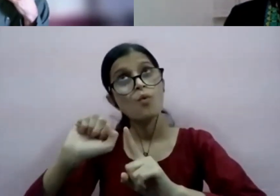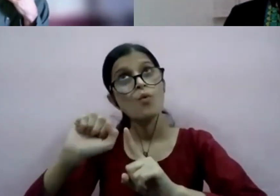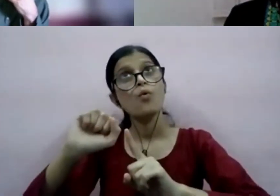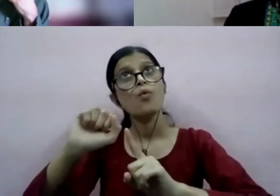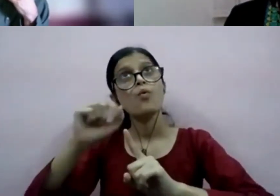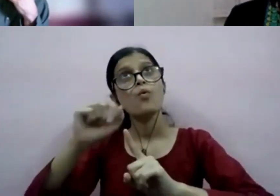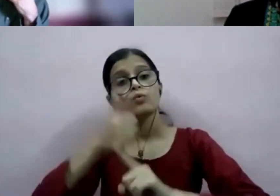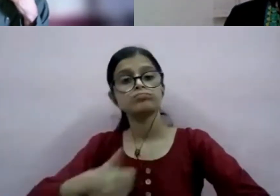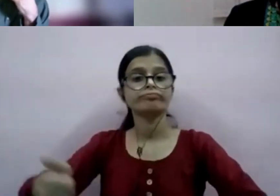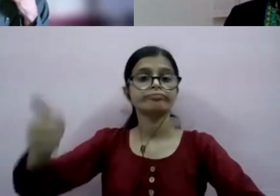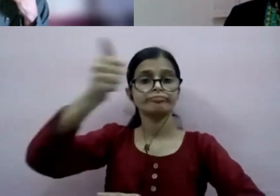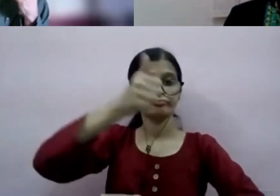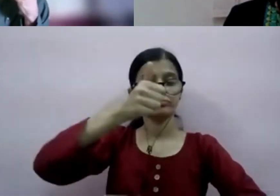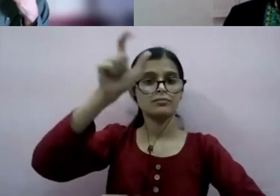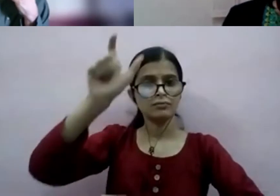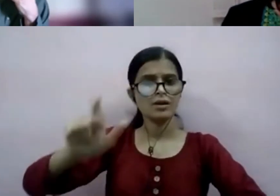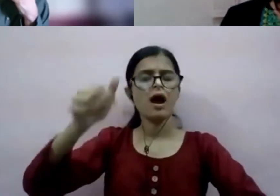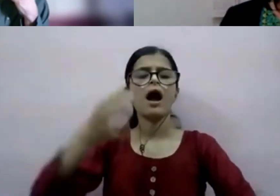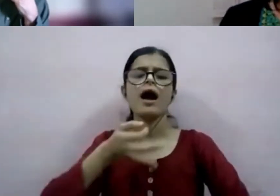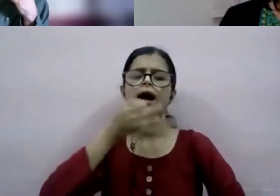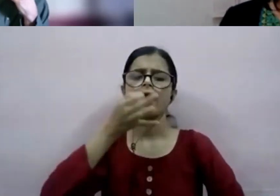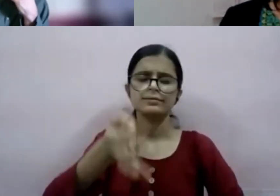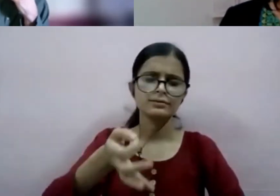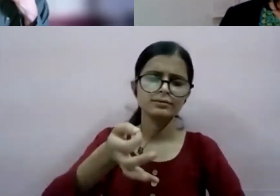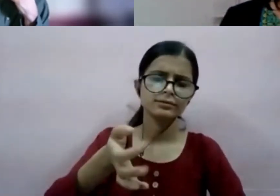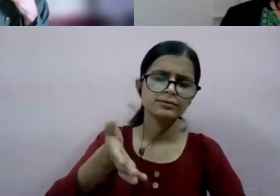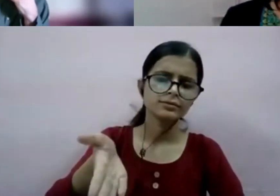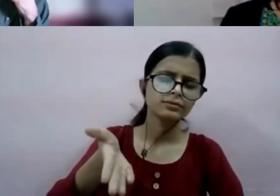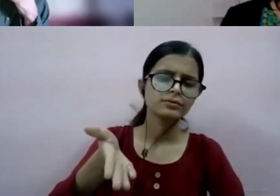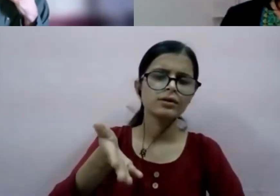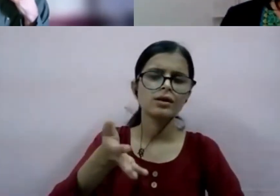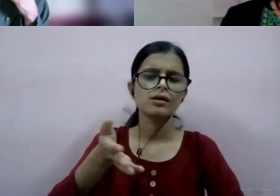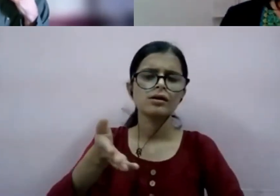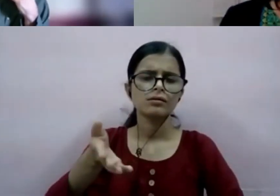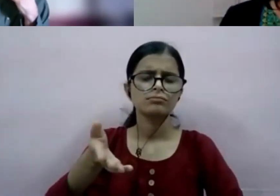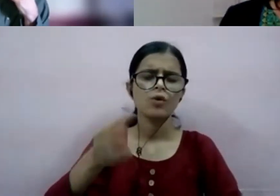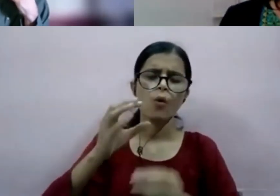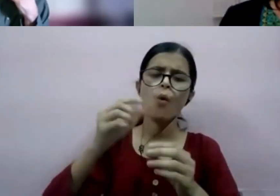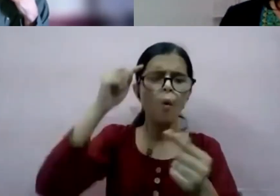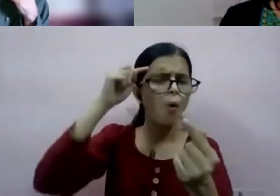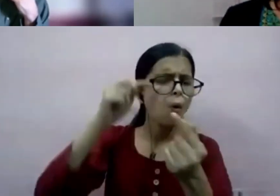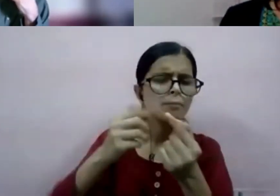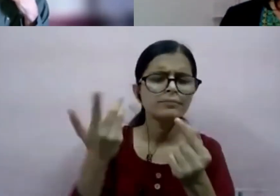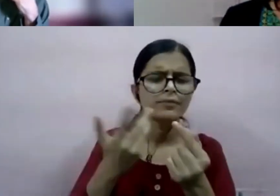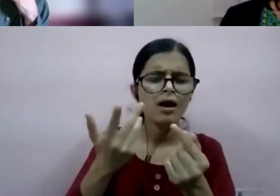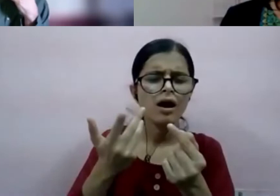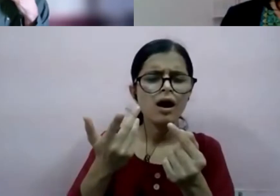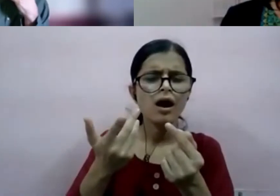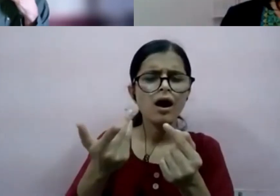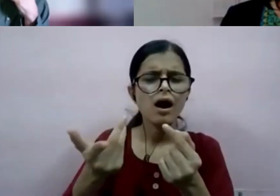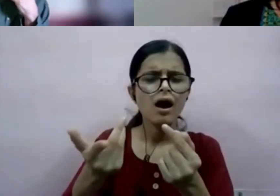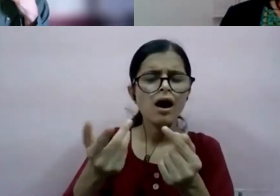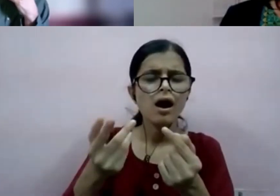supervisor ask him or her to be objective, that a value neutral